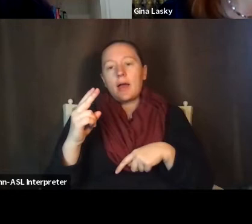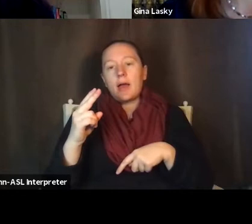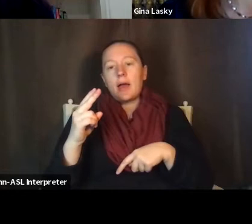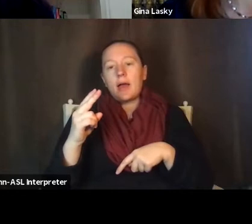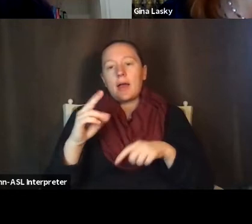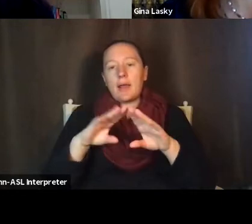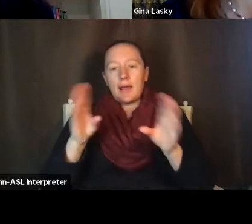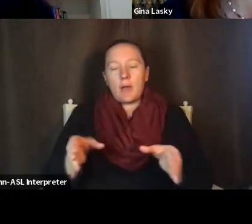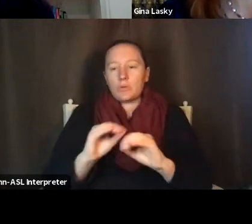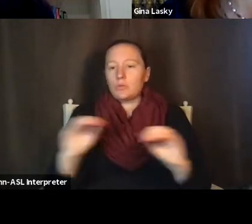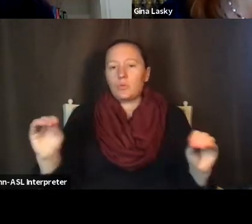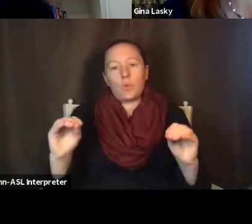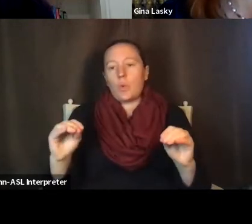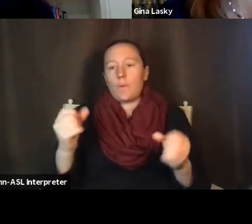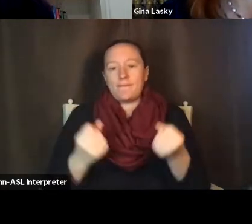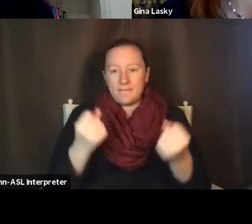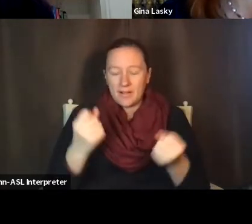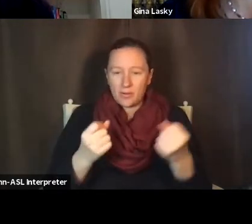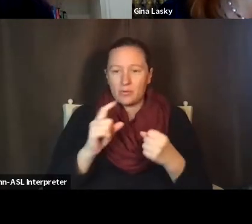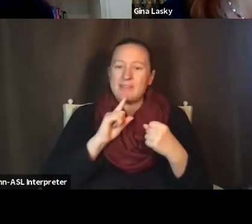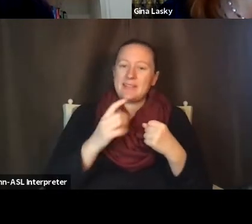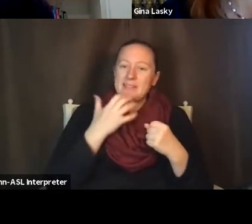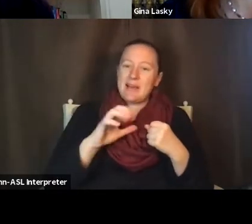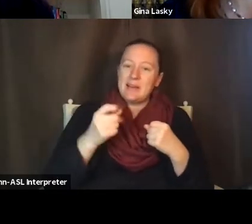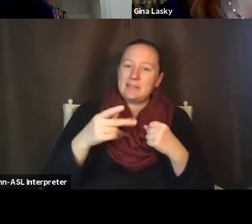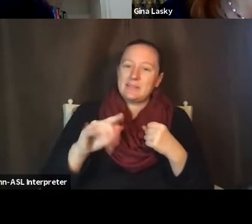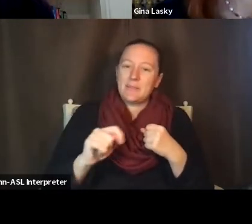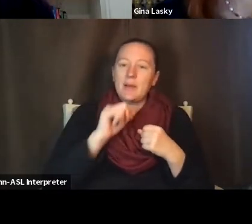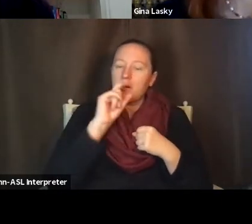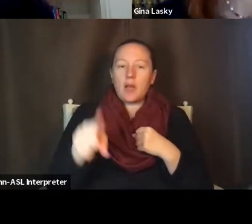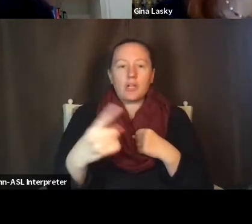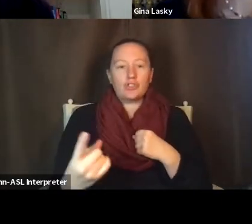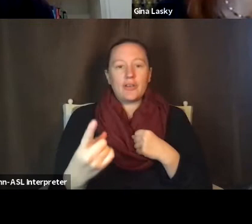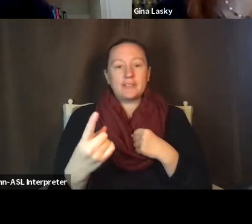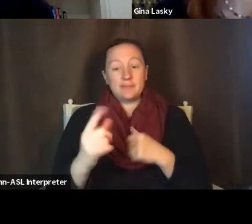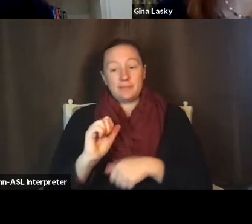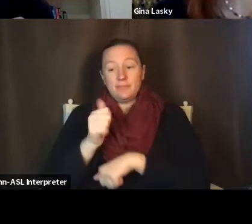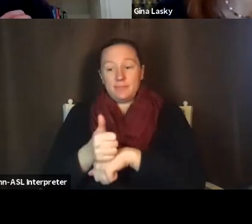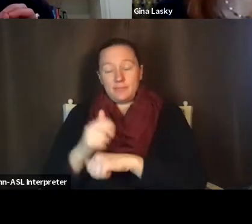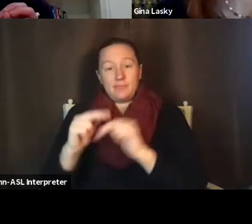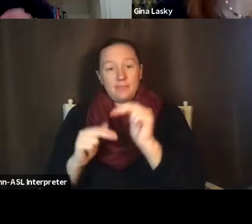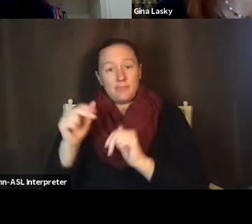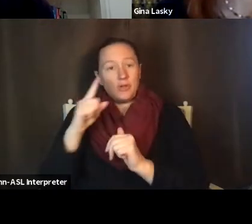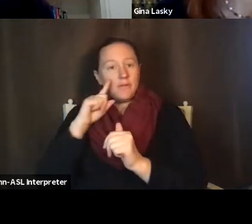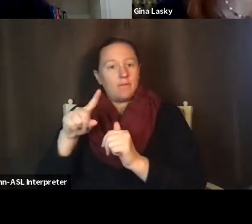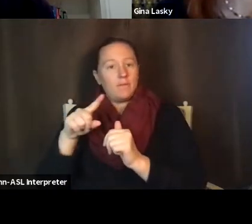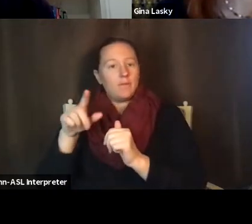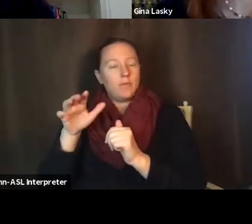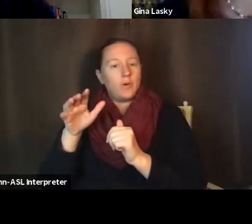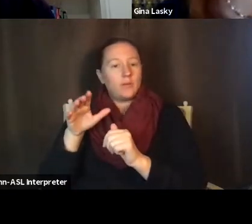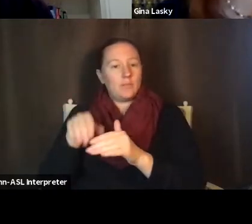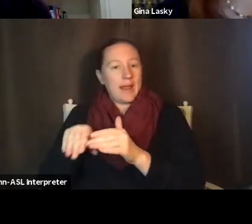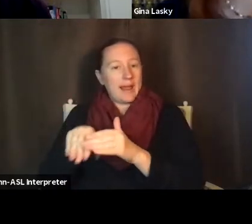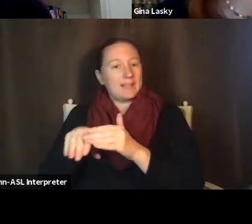are the areas that really are just these hotspots of, it's not just about having a location there, but it's also thinking about different ways